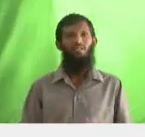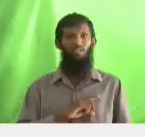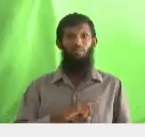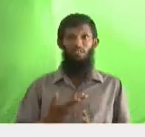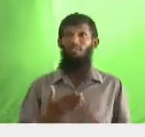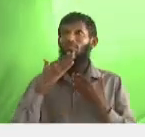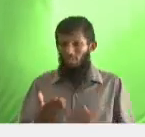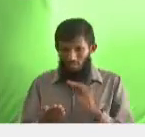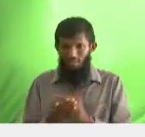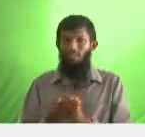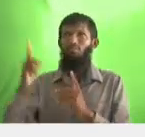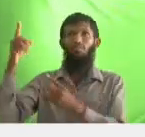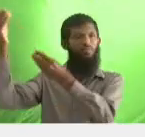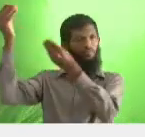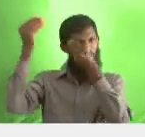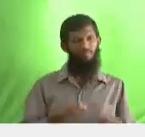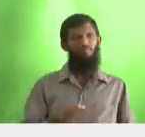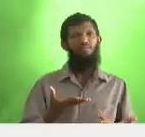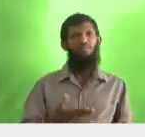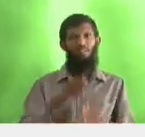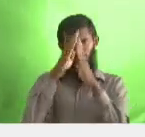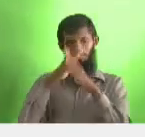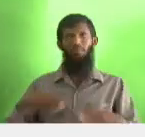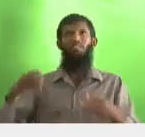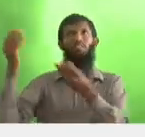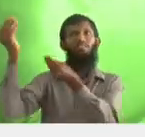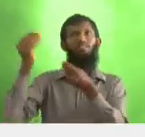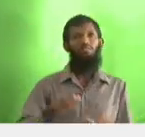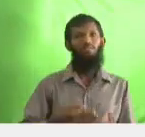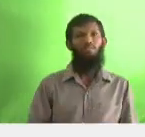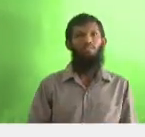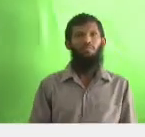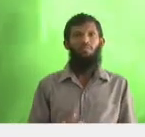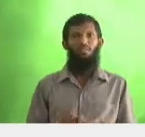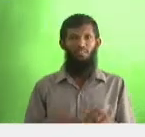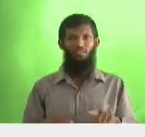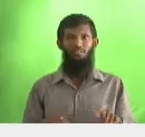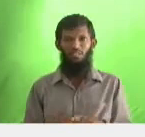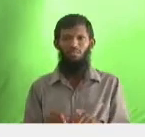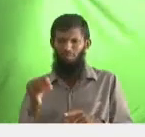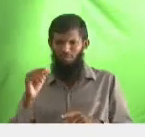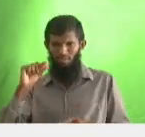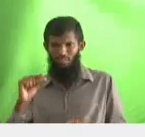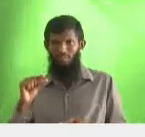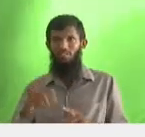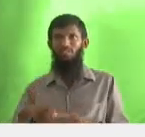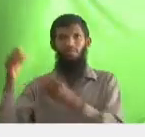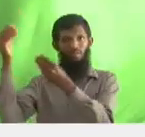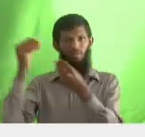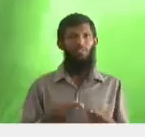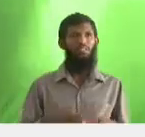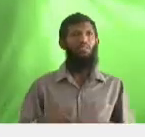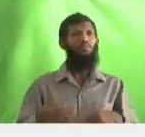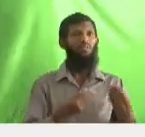a salary that is not as much as others, but if Allah has given you what is known as barakah, meaning blessings, you